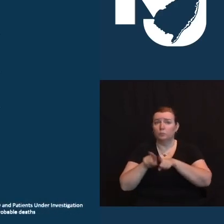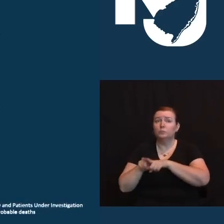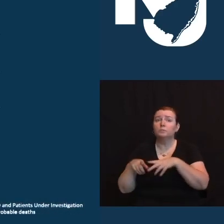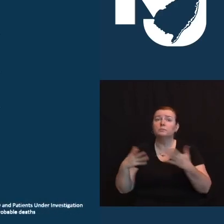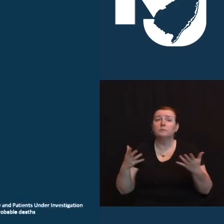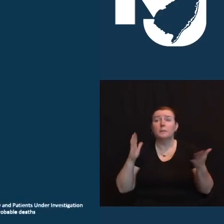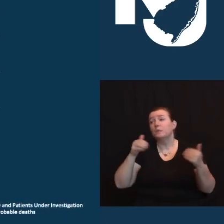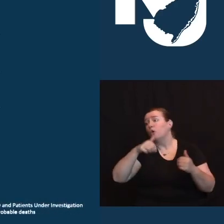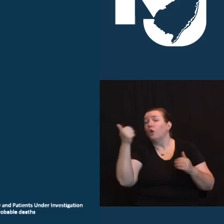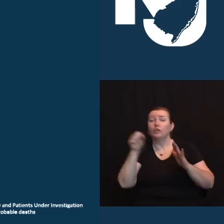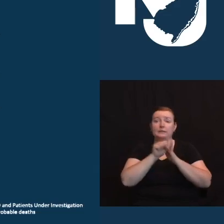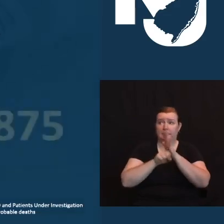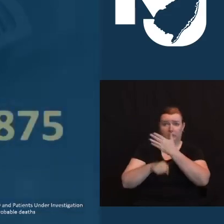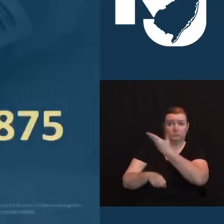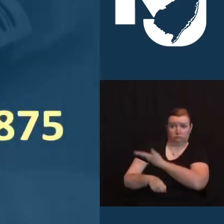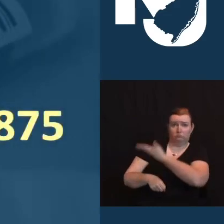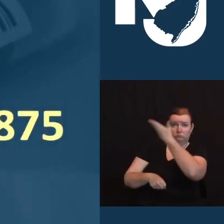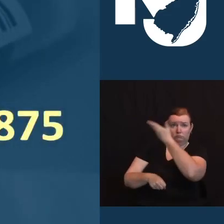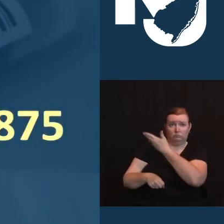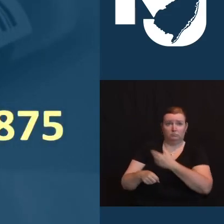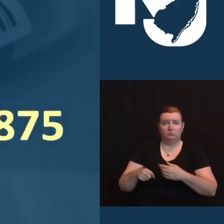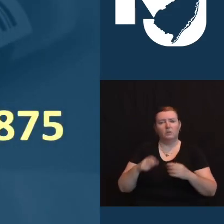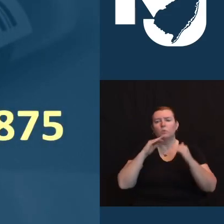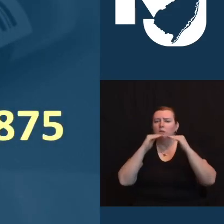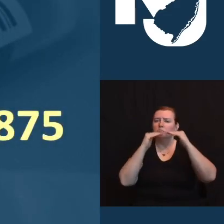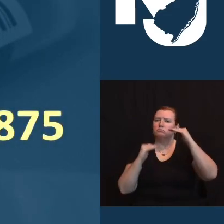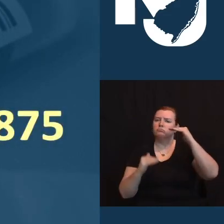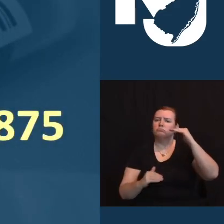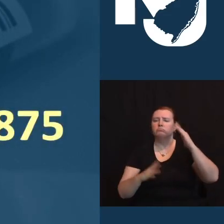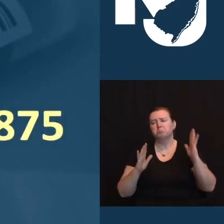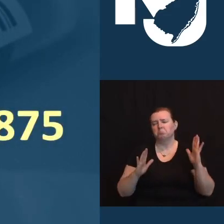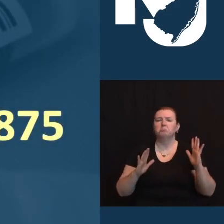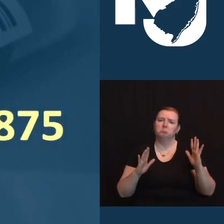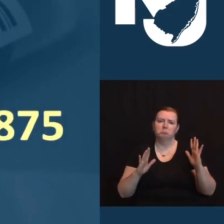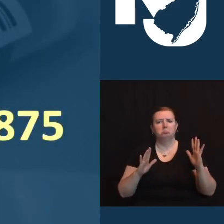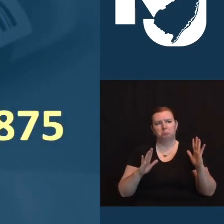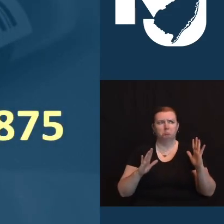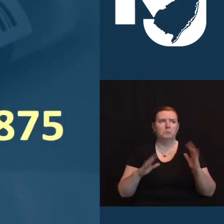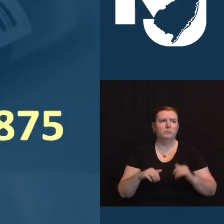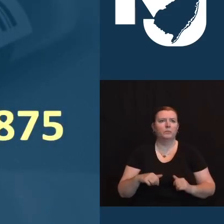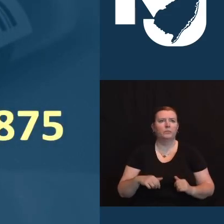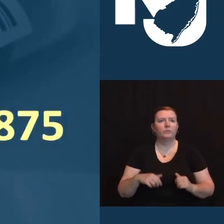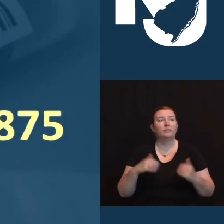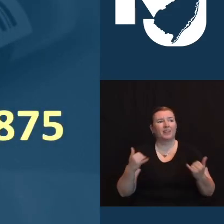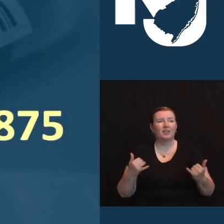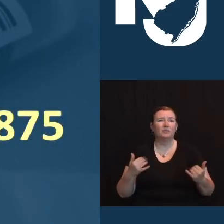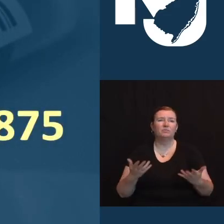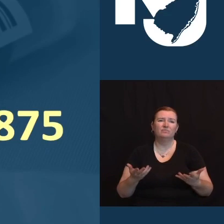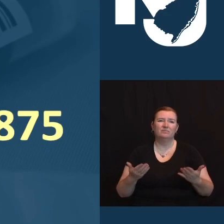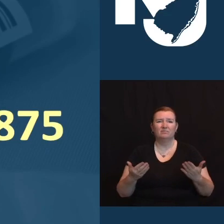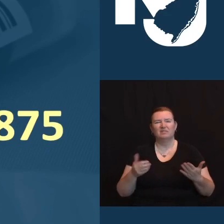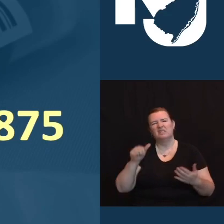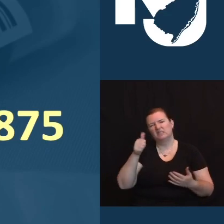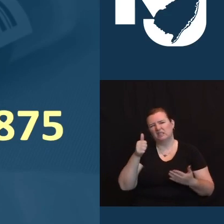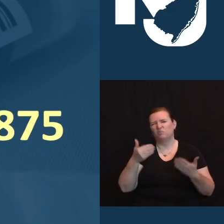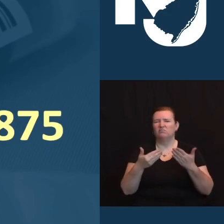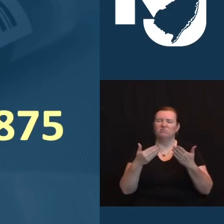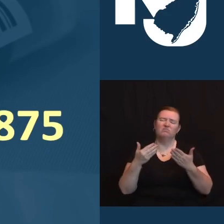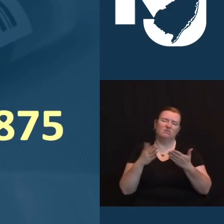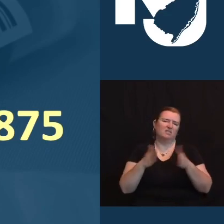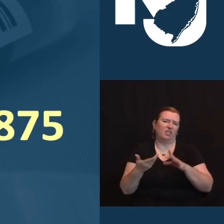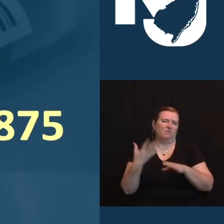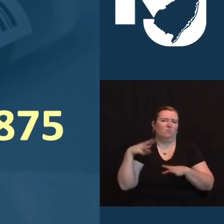continue to decrease. Today, we're reporting another 10 losses of life. Of these, 3 occurred over the